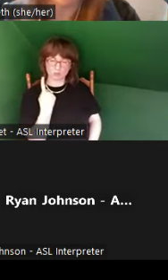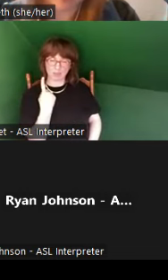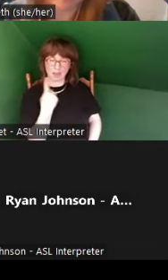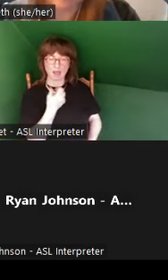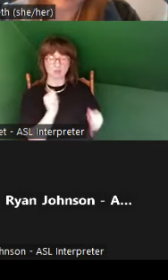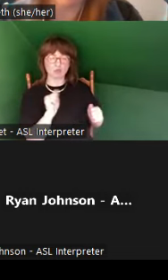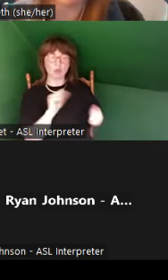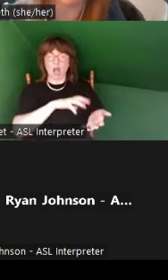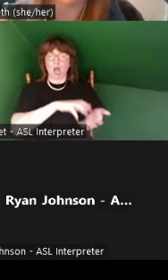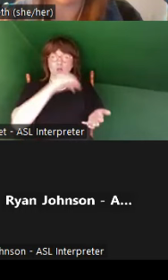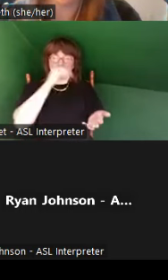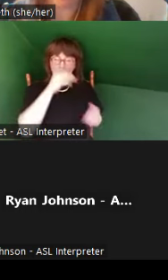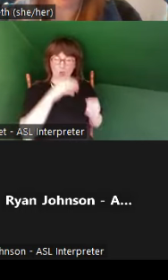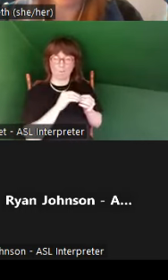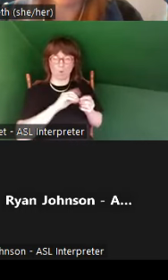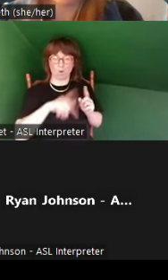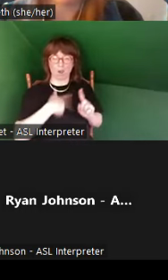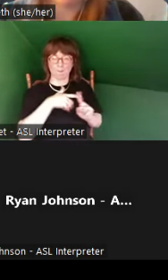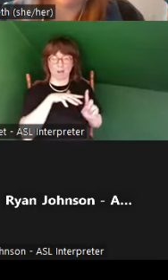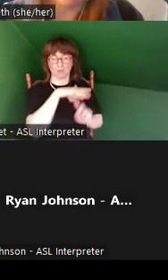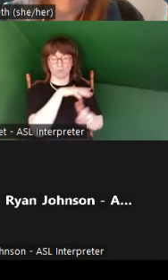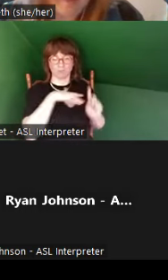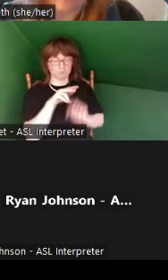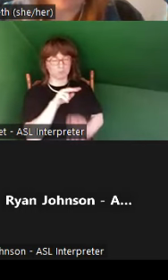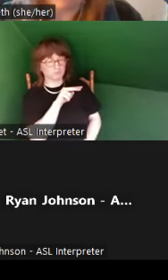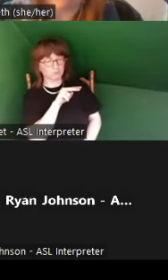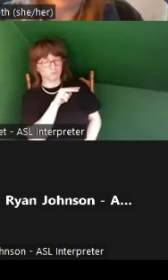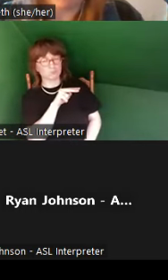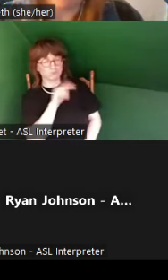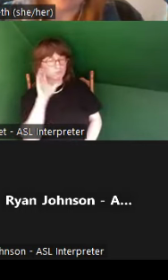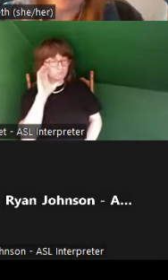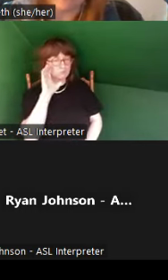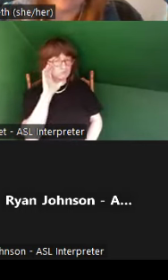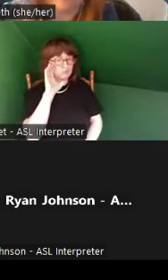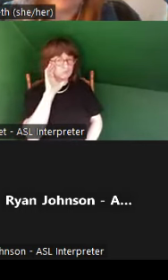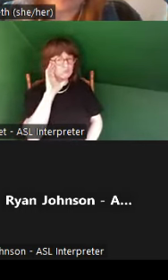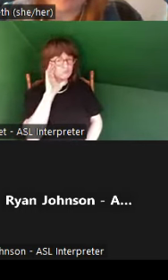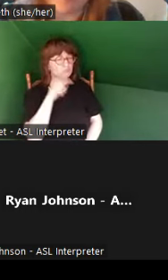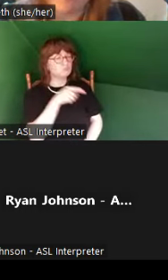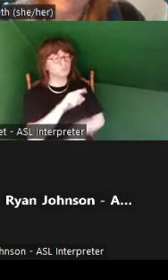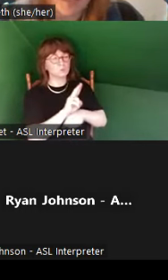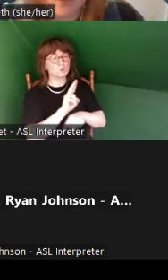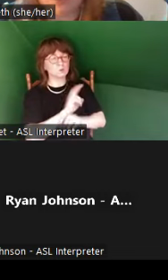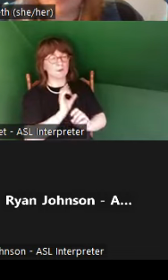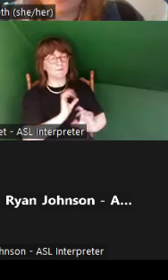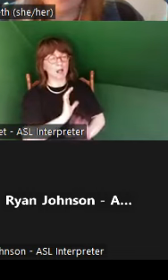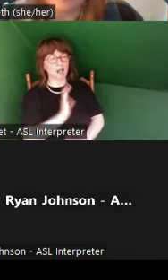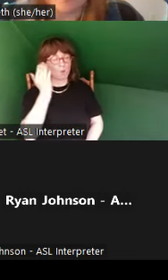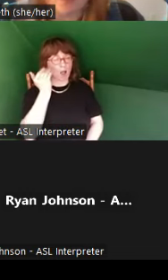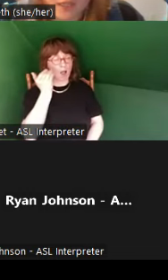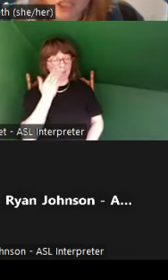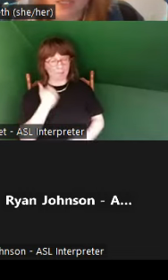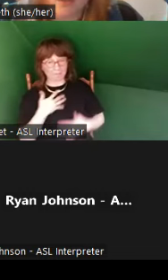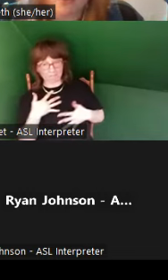never understand why, but you can at least hear why the survivor used violence, whether it was out of fear